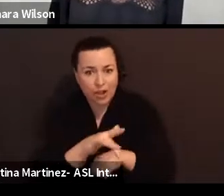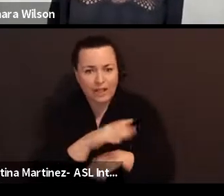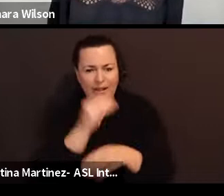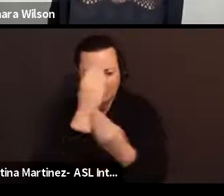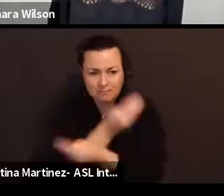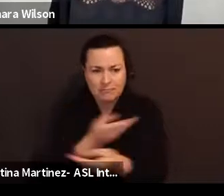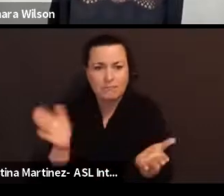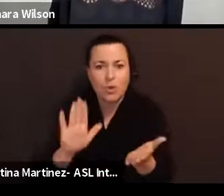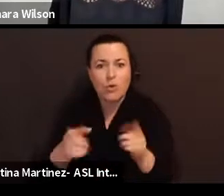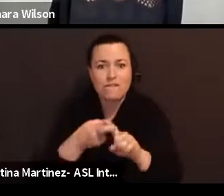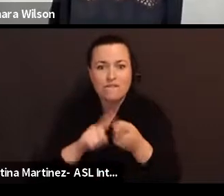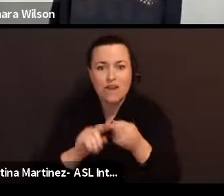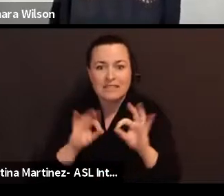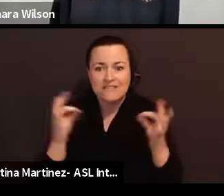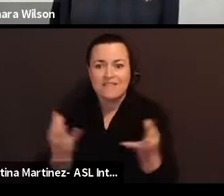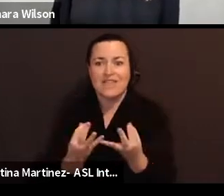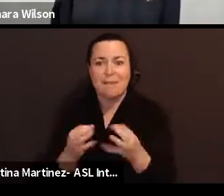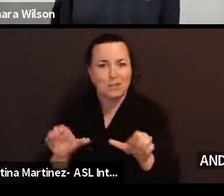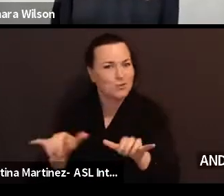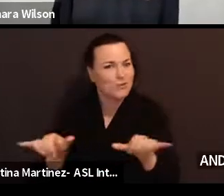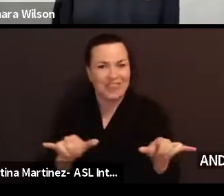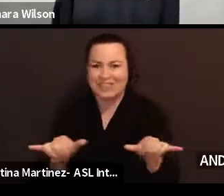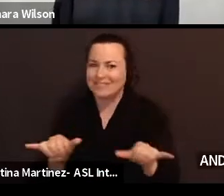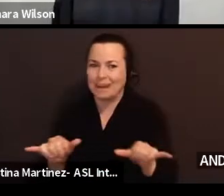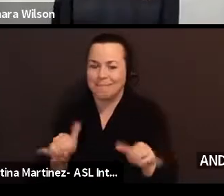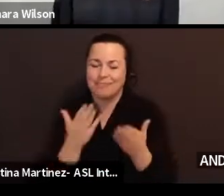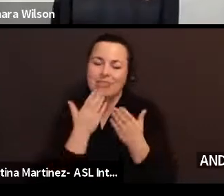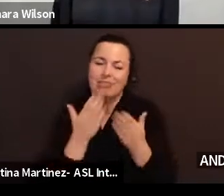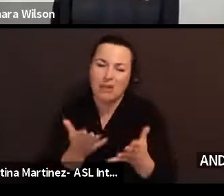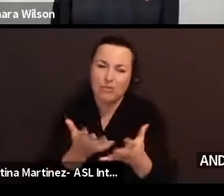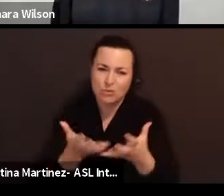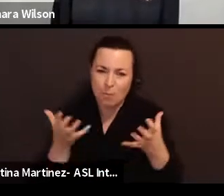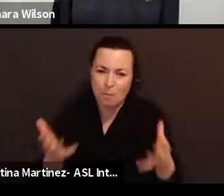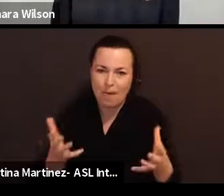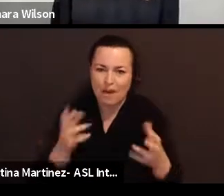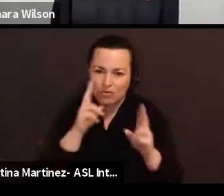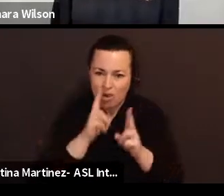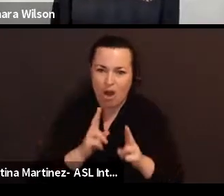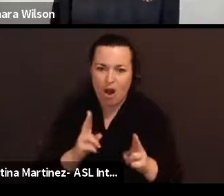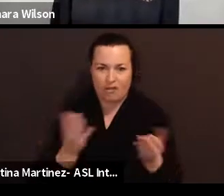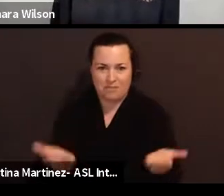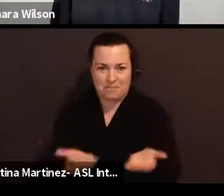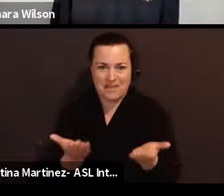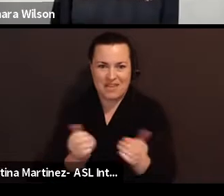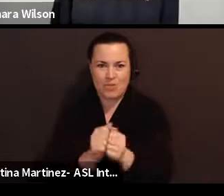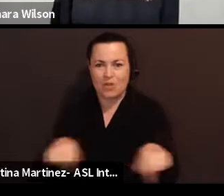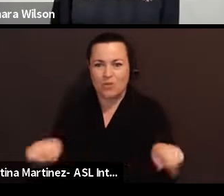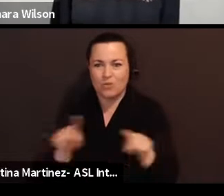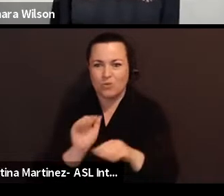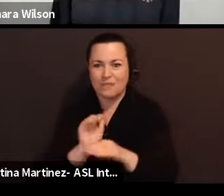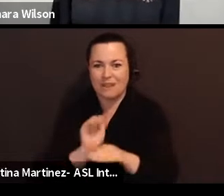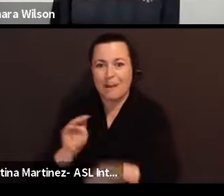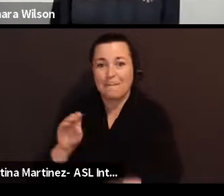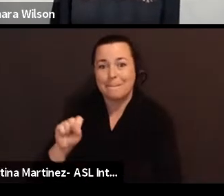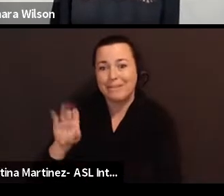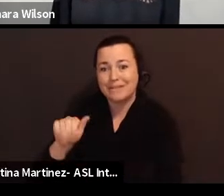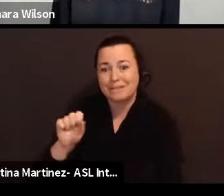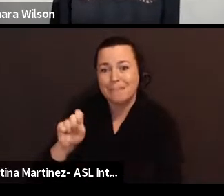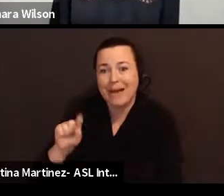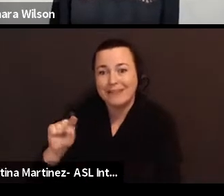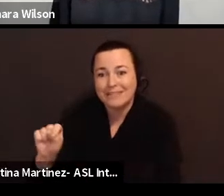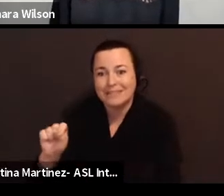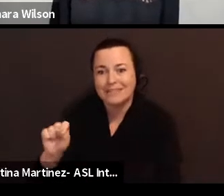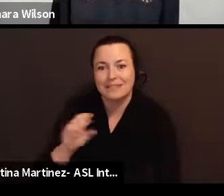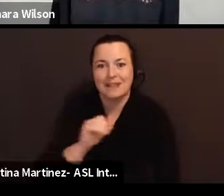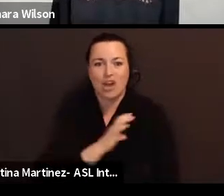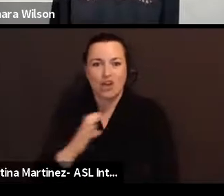and your family to do likewise. Thank you so much. It's an honor to be here with you all tonight. Ms. Bassett, Congresswoman,